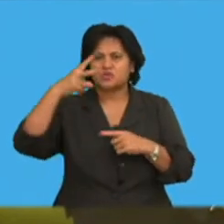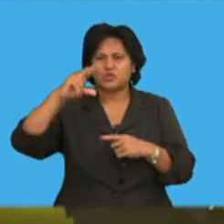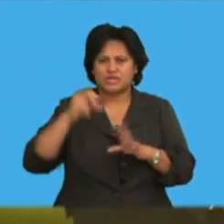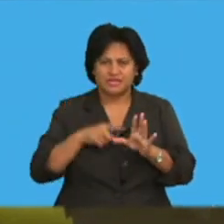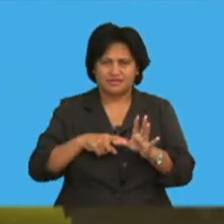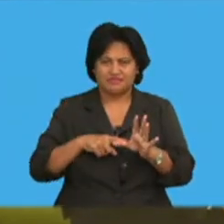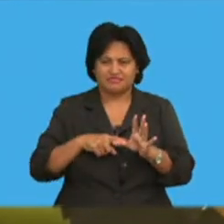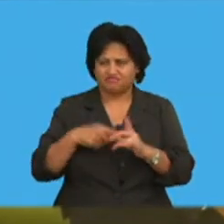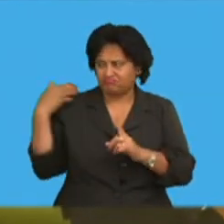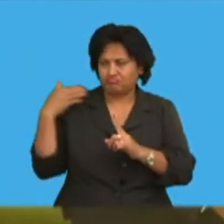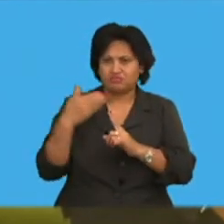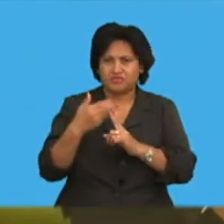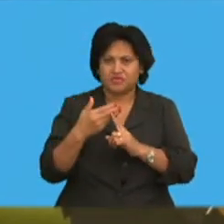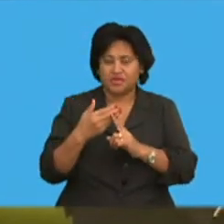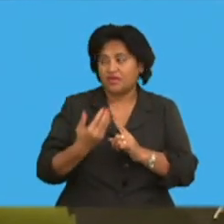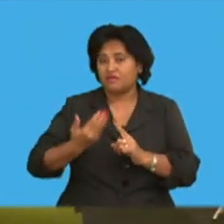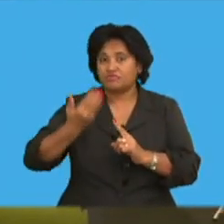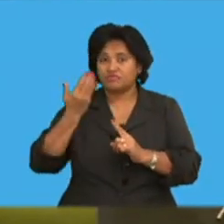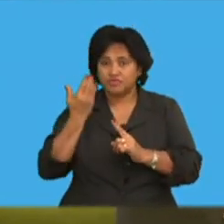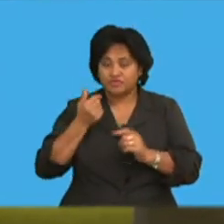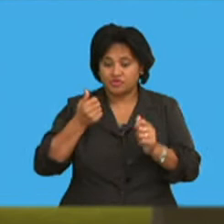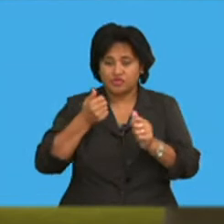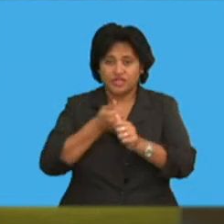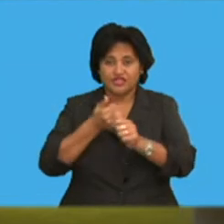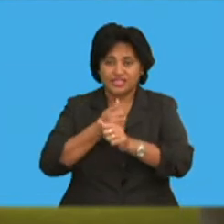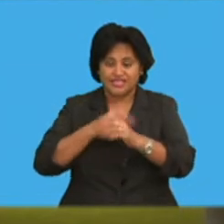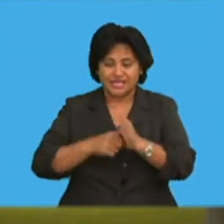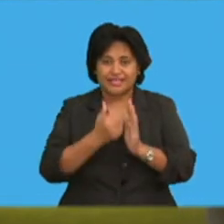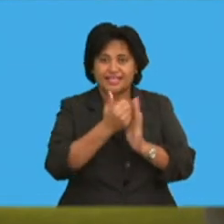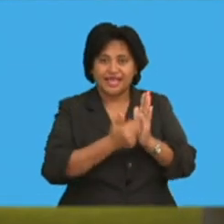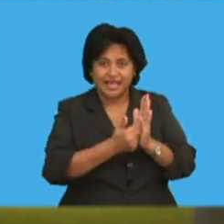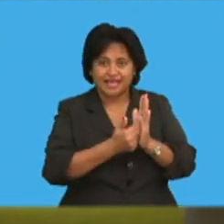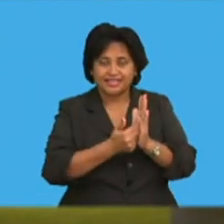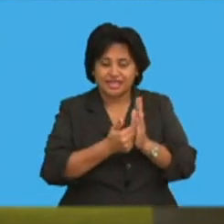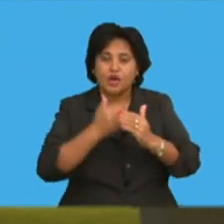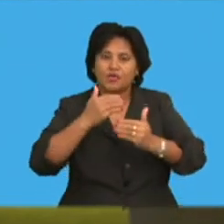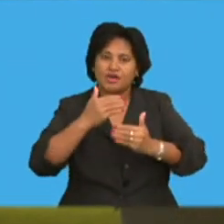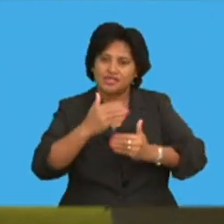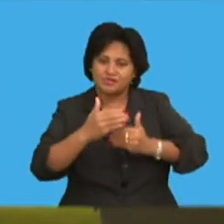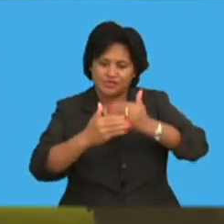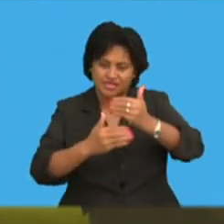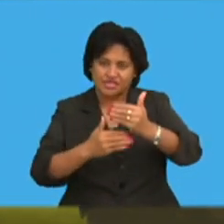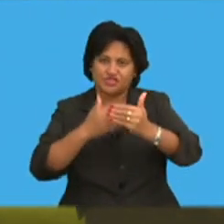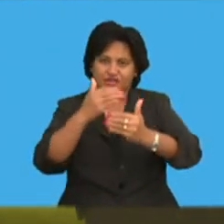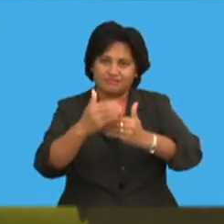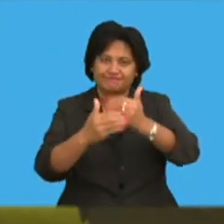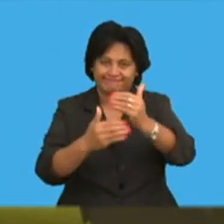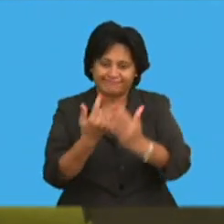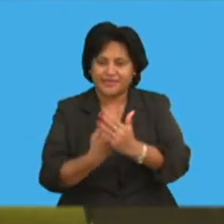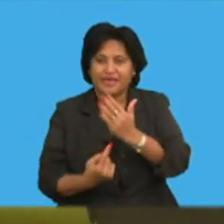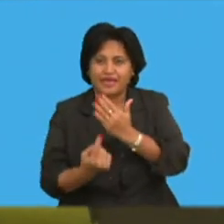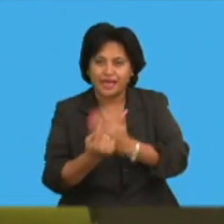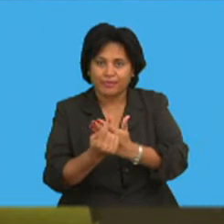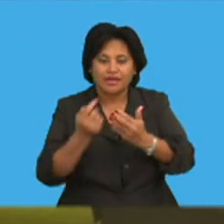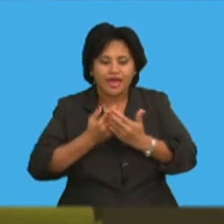and its past amendments to the Act were largely procedural in nature, Madam Speaker, with regards to how Investment Fiji